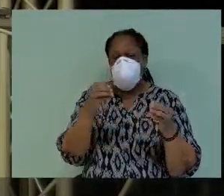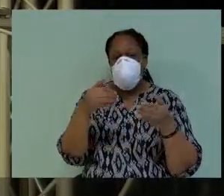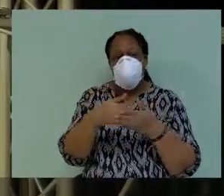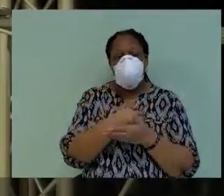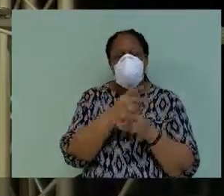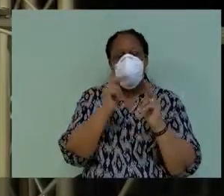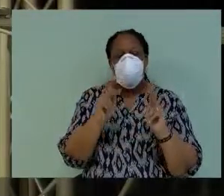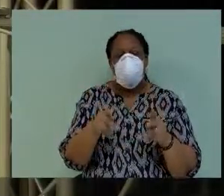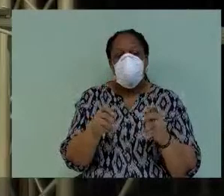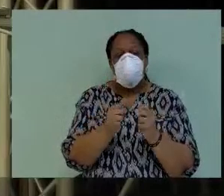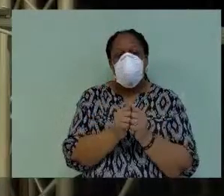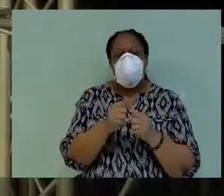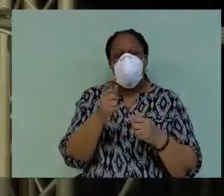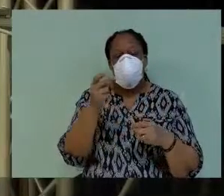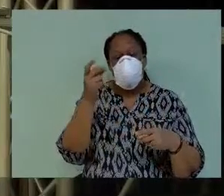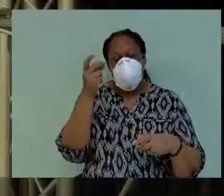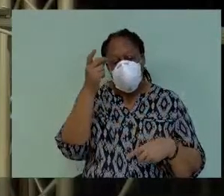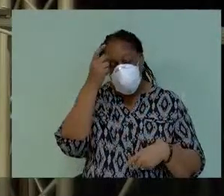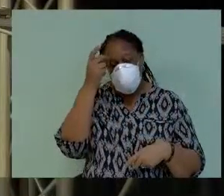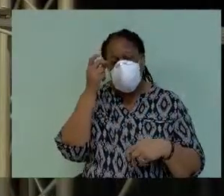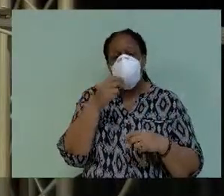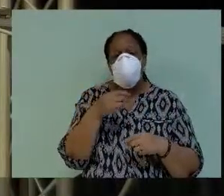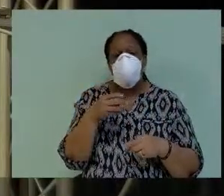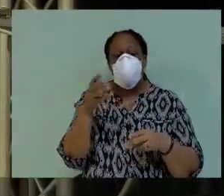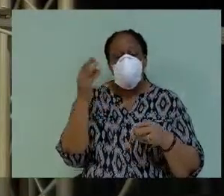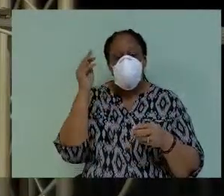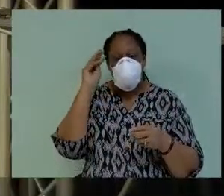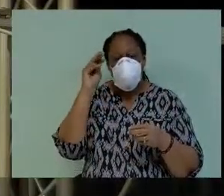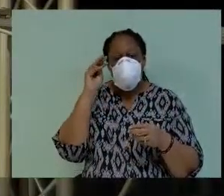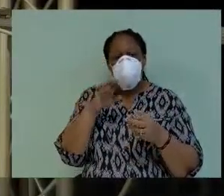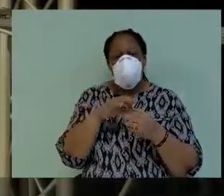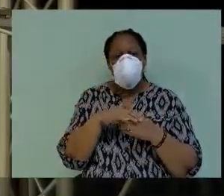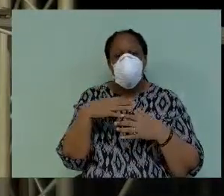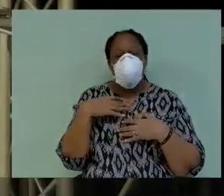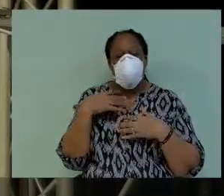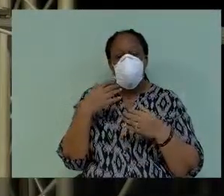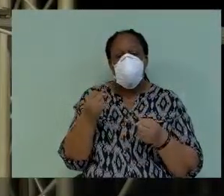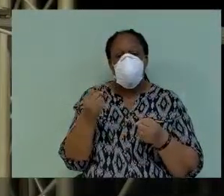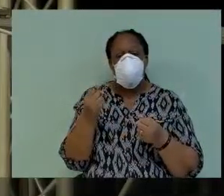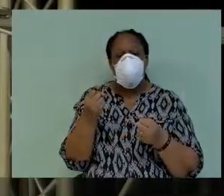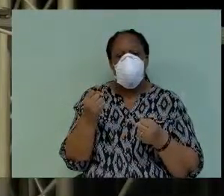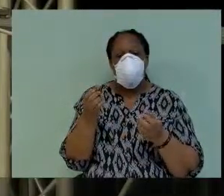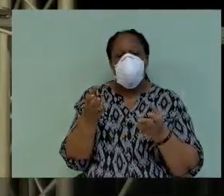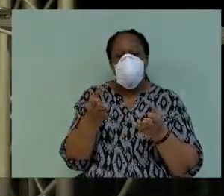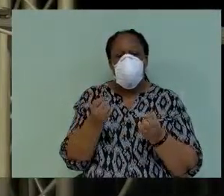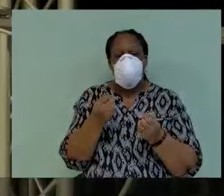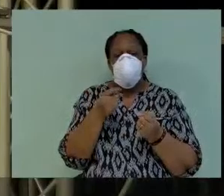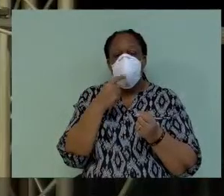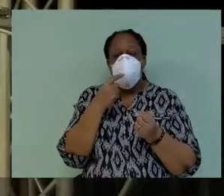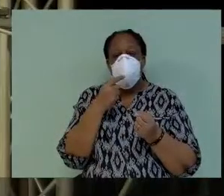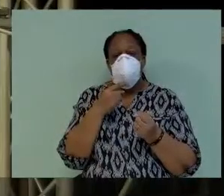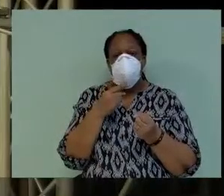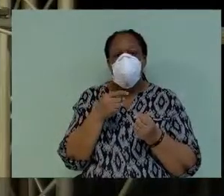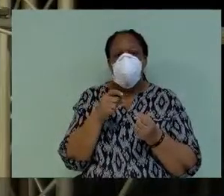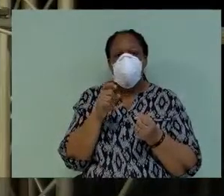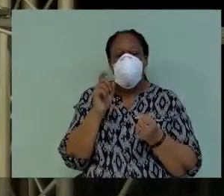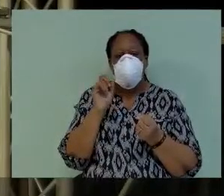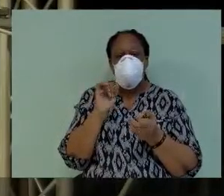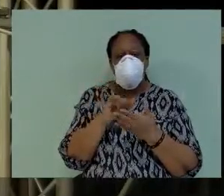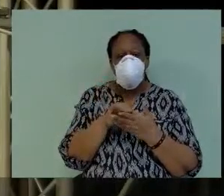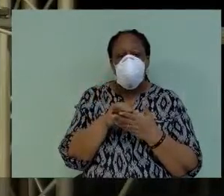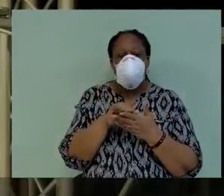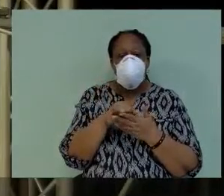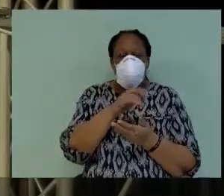Ministry of Health would like to take this opportunity to inform the general public that regular clinic services